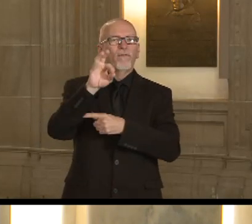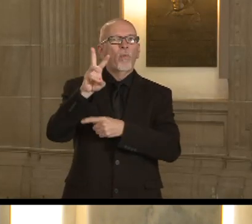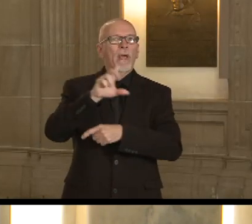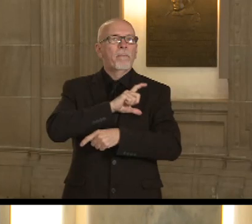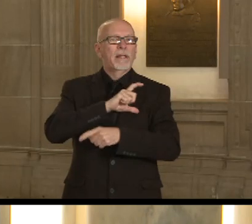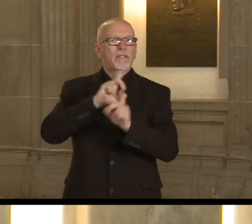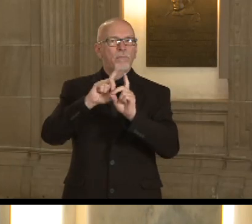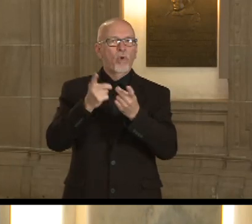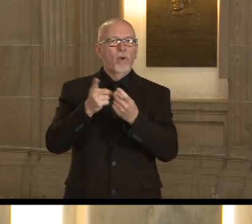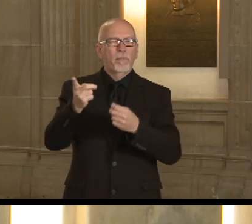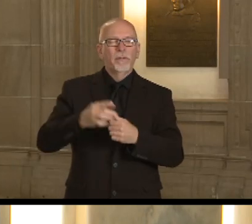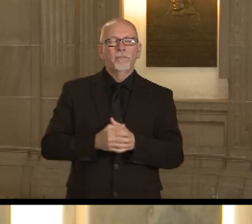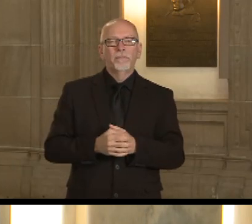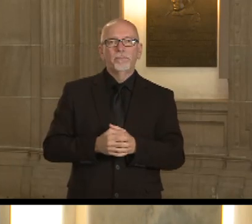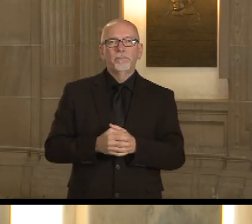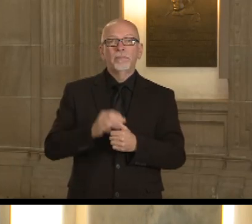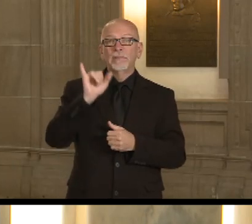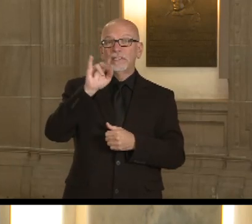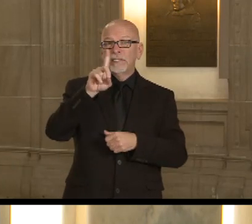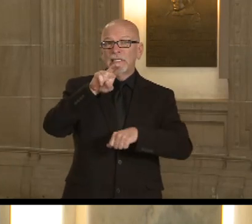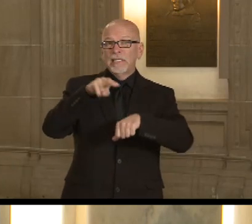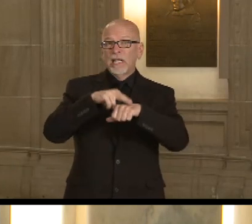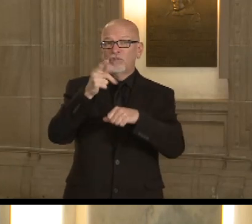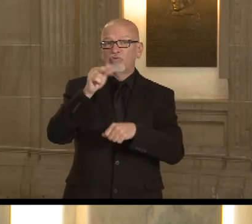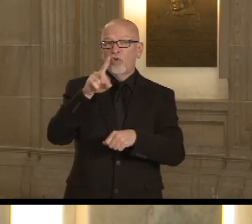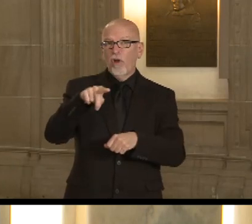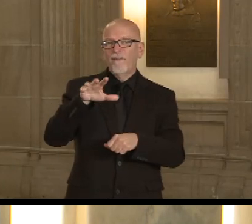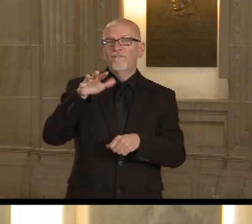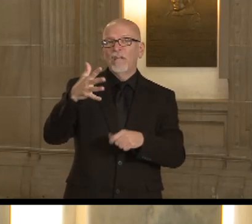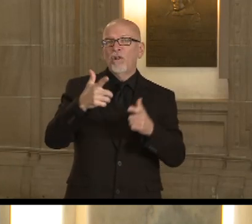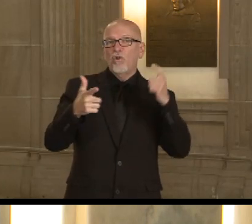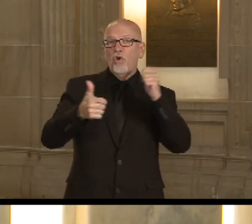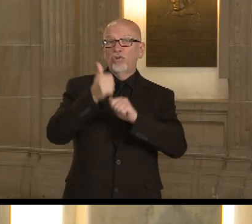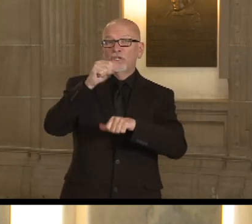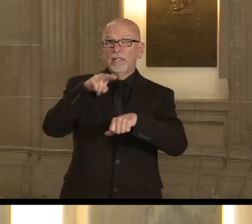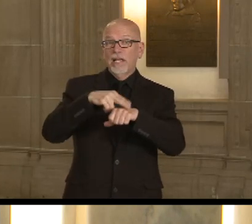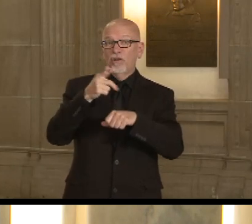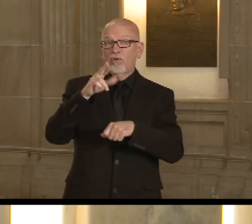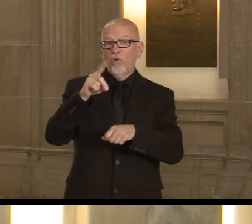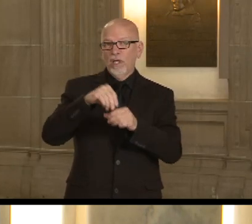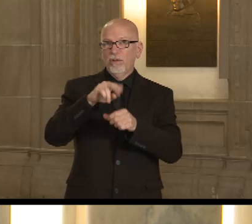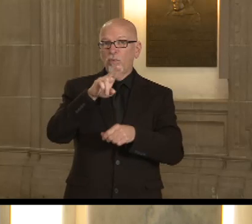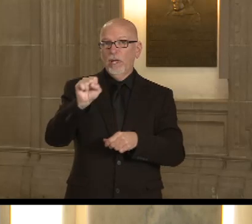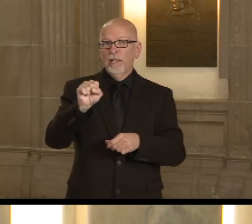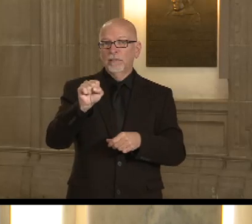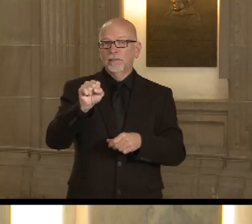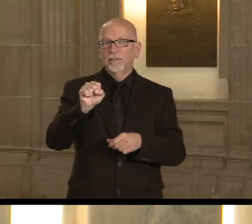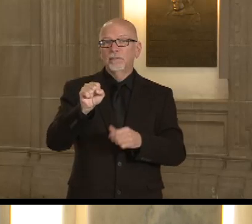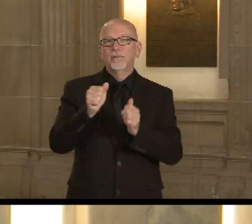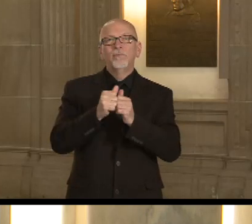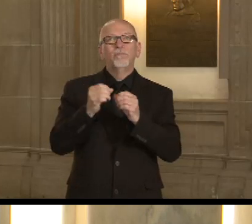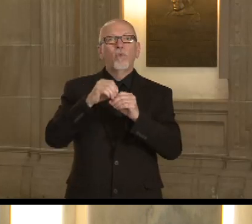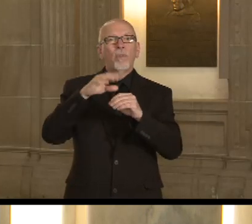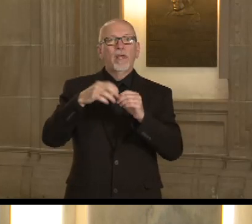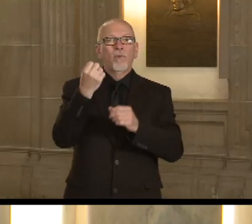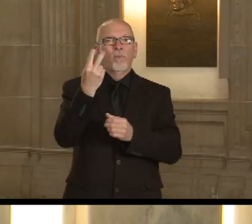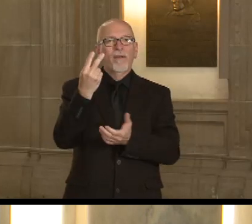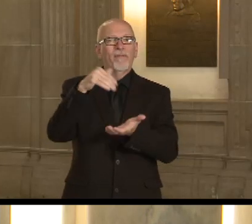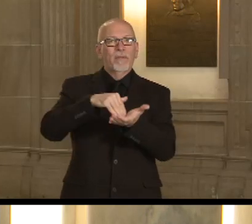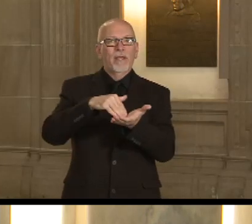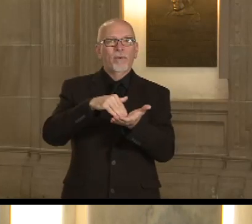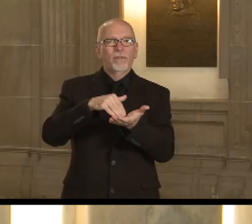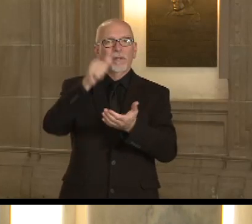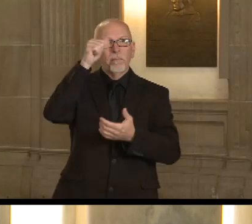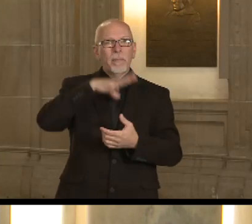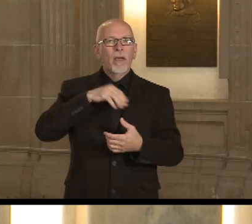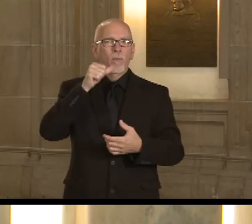department. The Indiana National Guard is the 5th largest National Guard state in our nation, with over 12,000